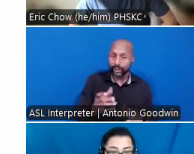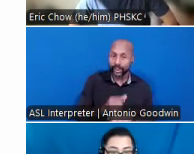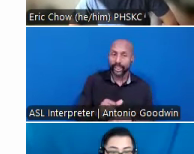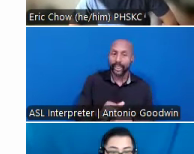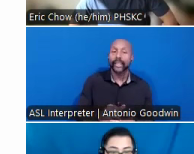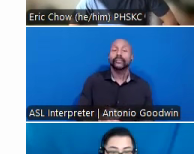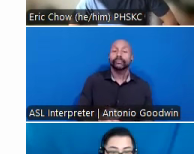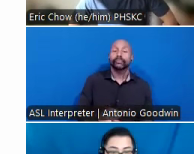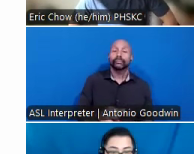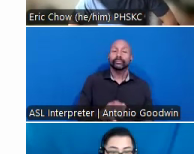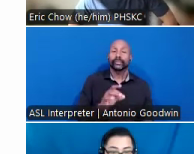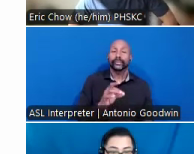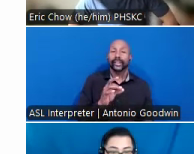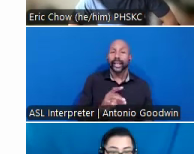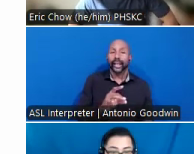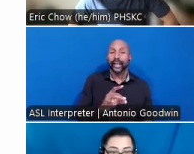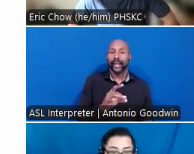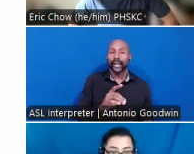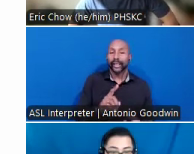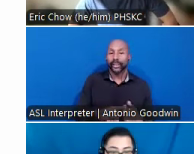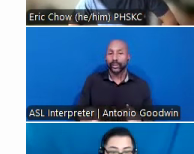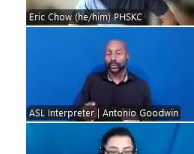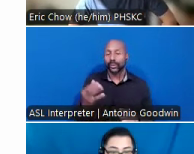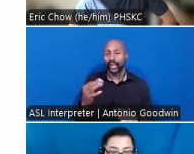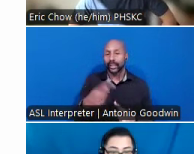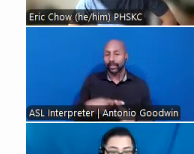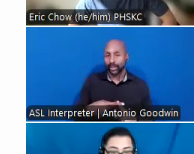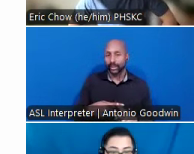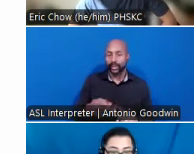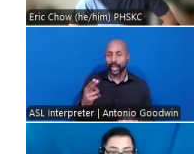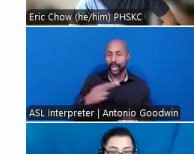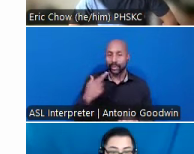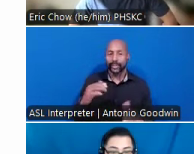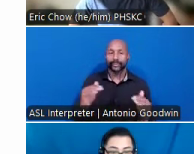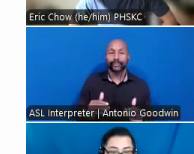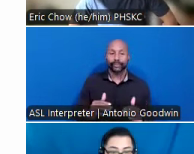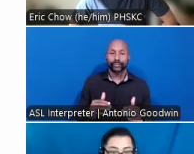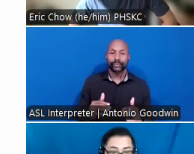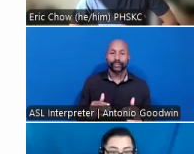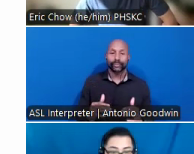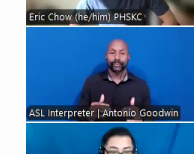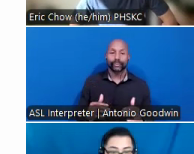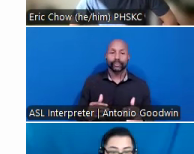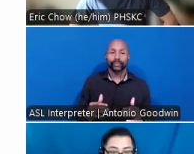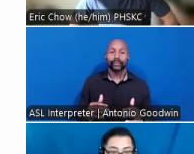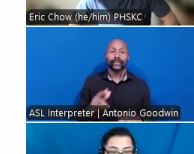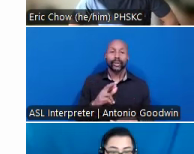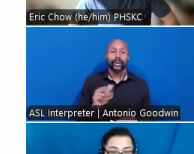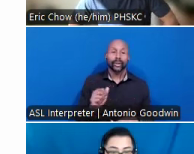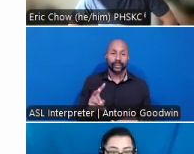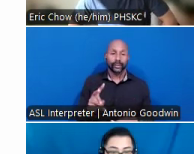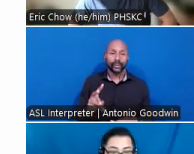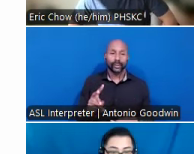chronic lung disease, they're also recommended to get the RSV immunization. Pregnant